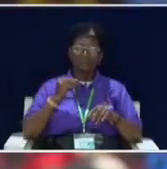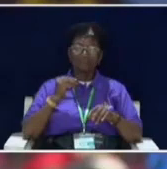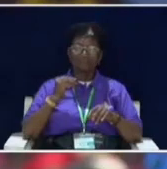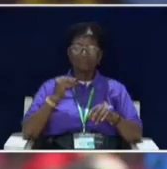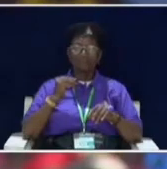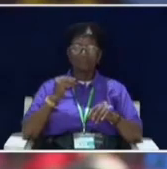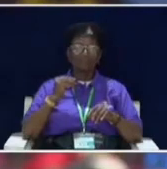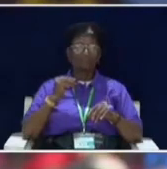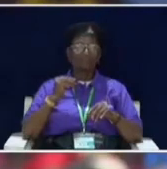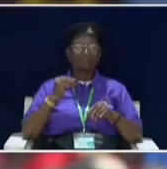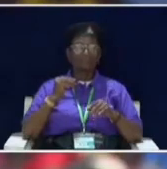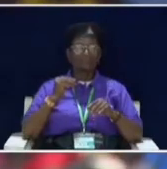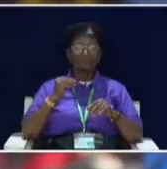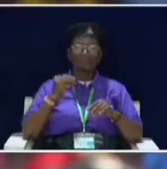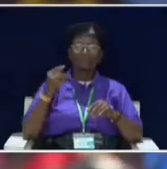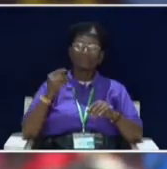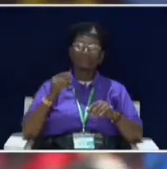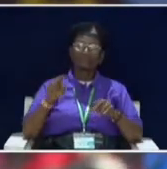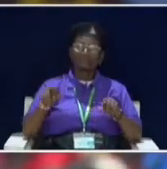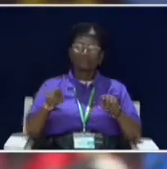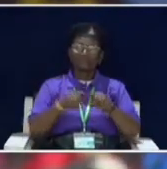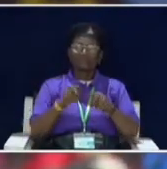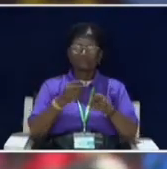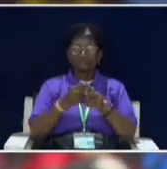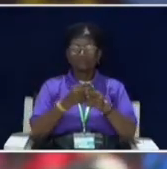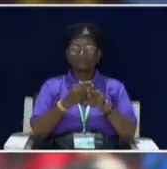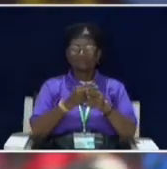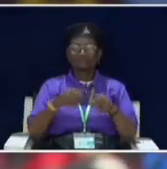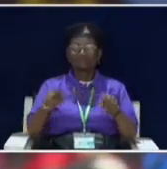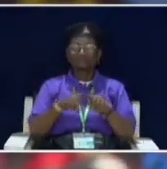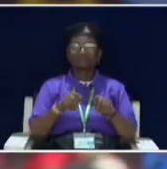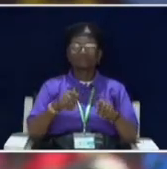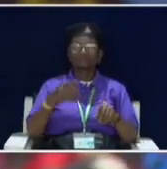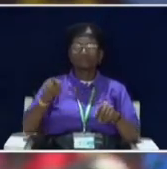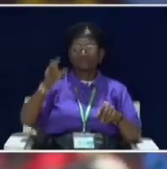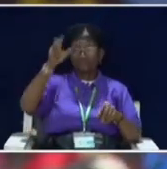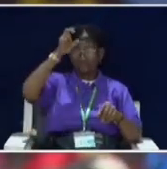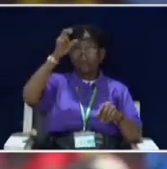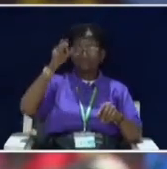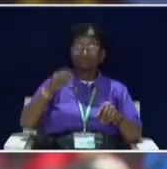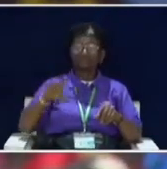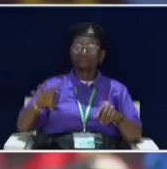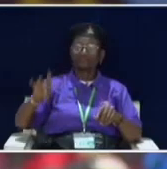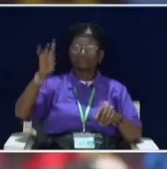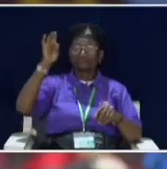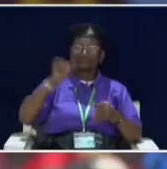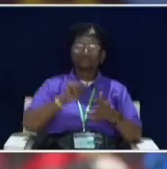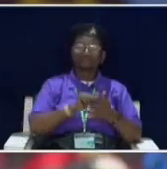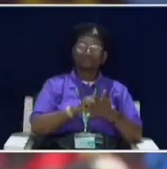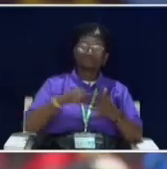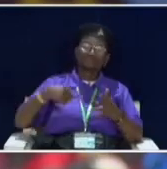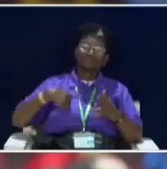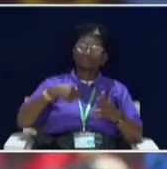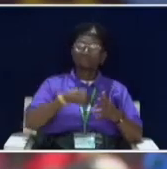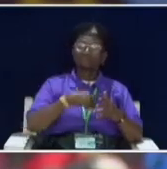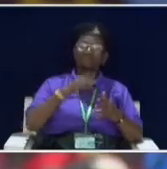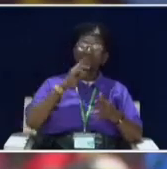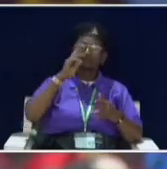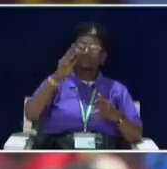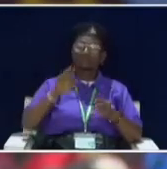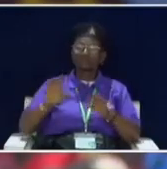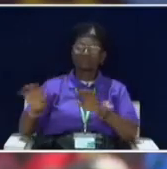the moment the devil discovered that we were doing that,